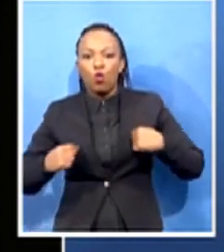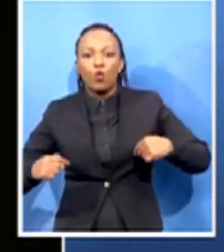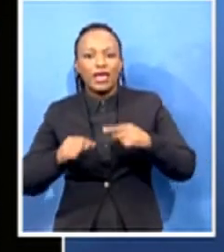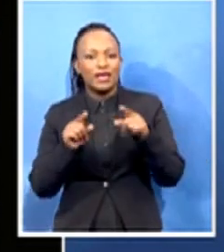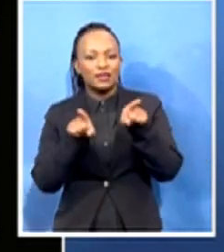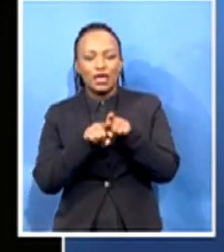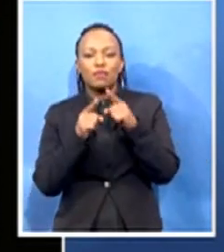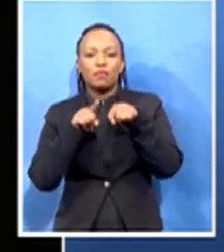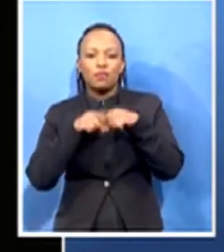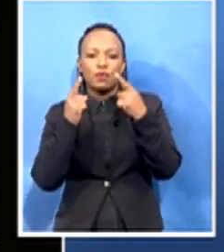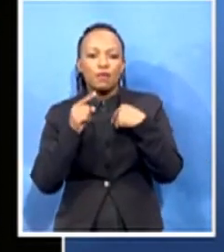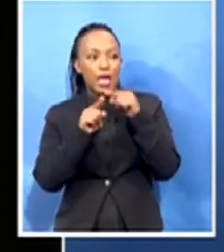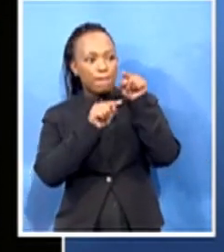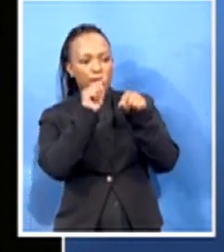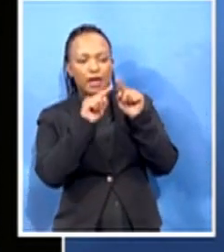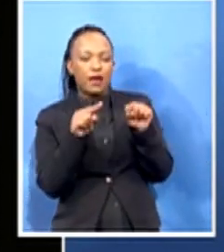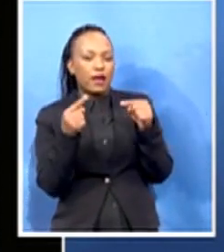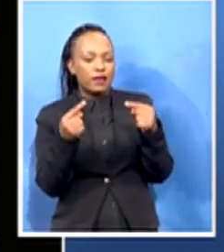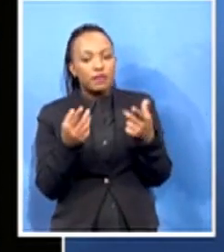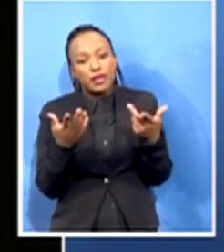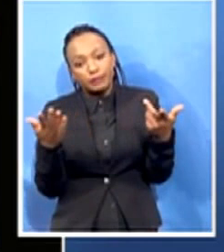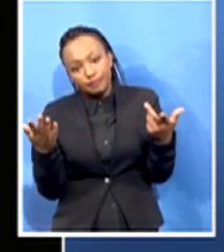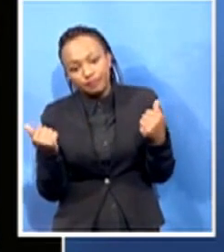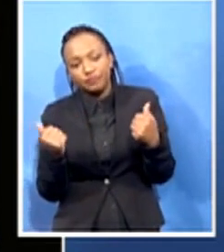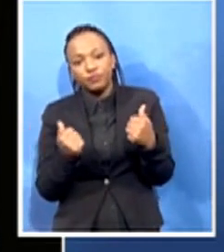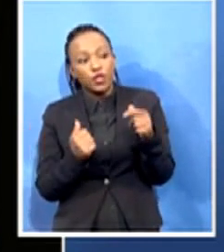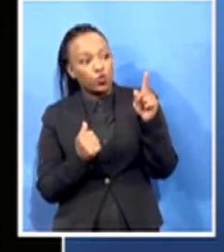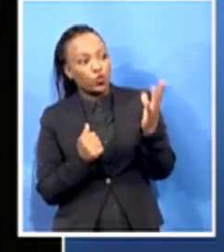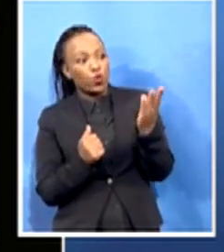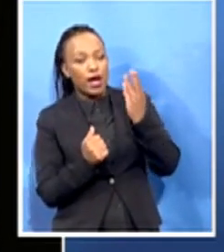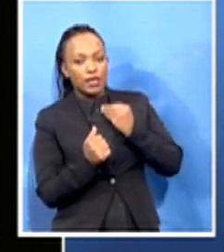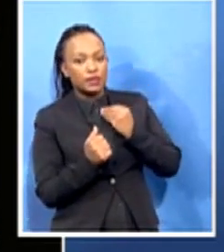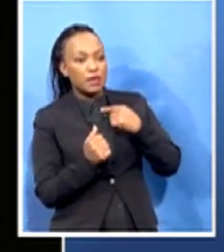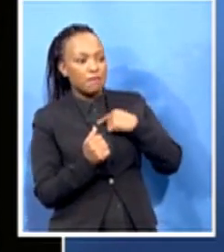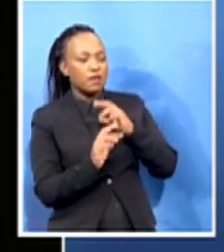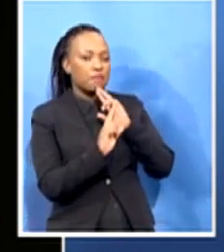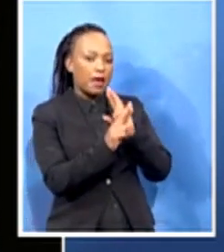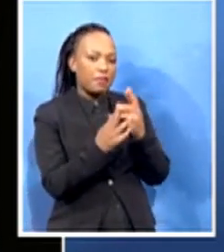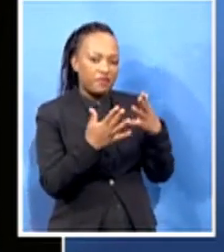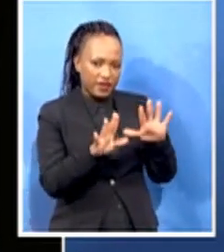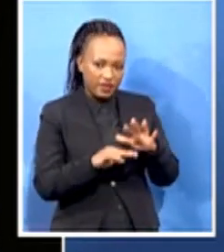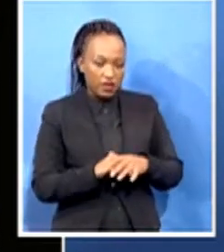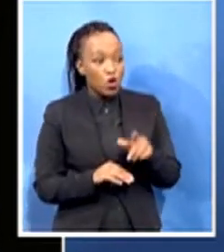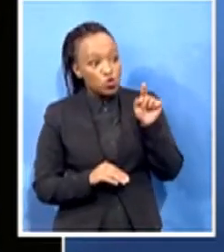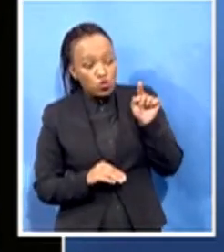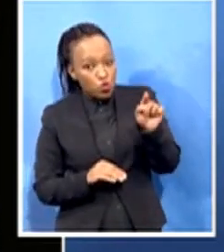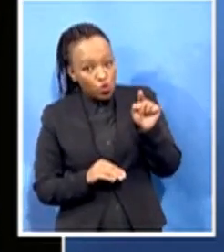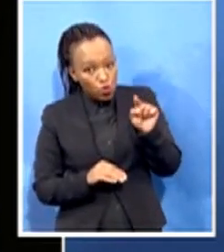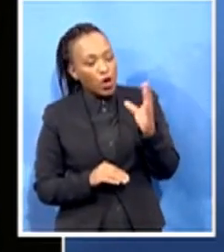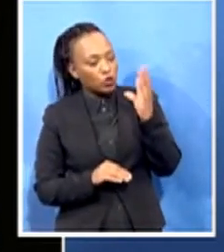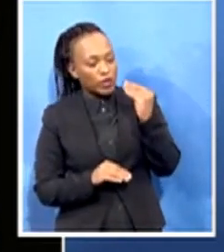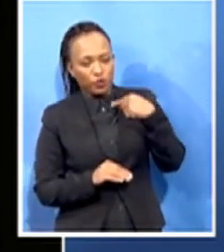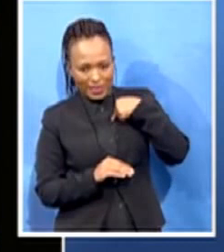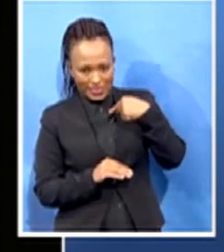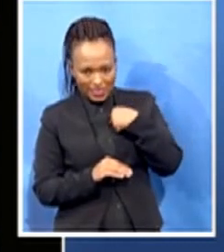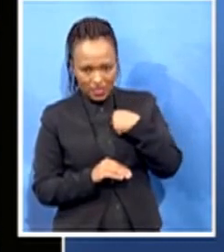it that you asked me, I responded. It is you who's talking to me. If you believe that what I've